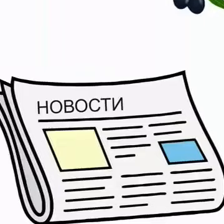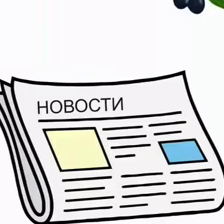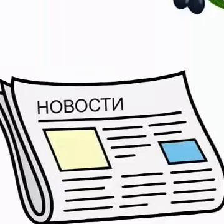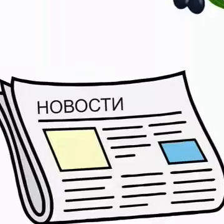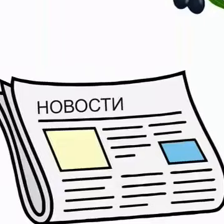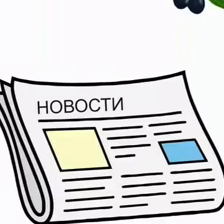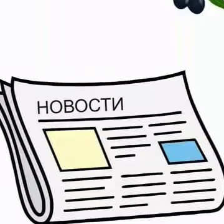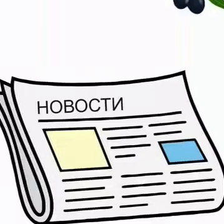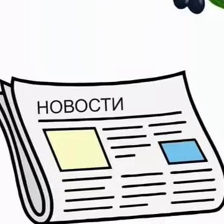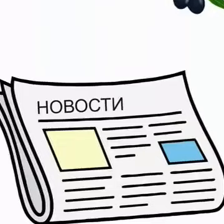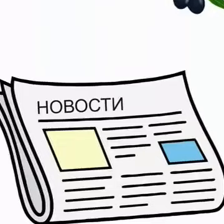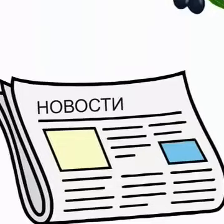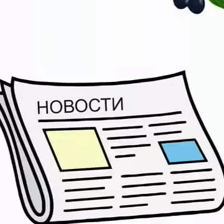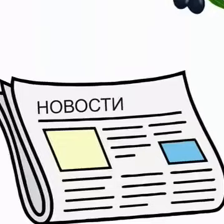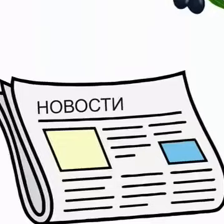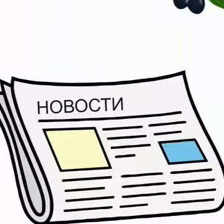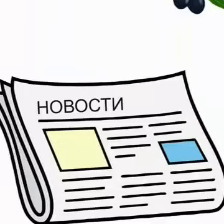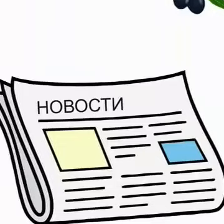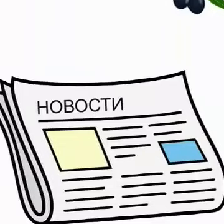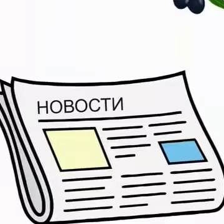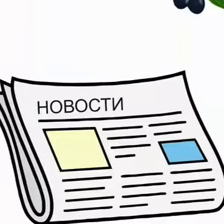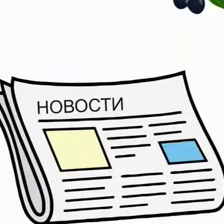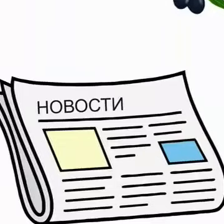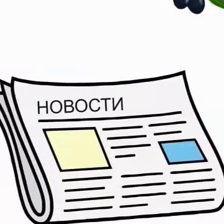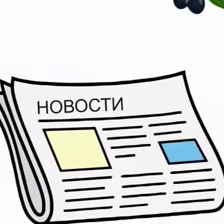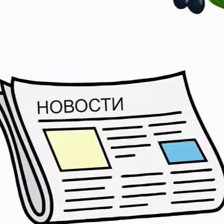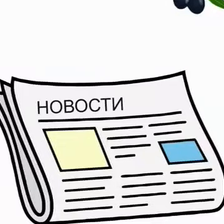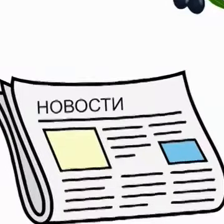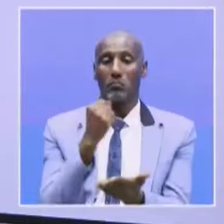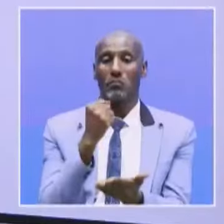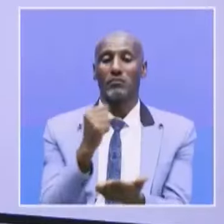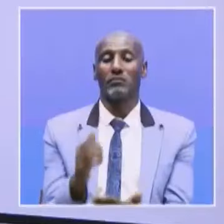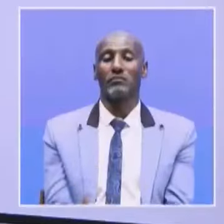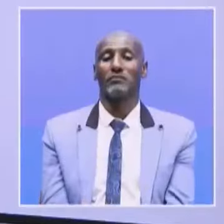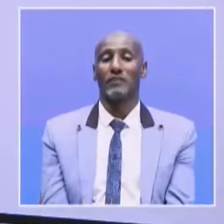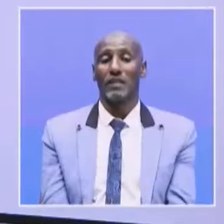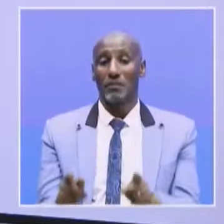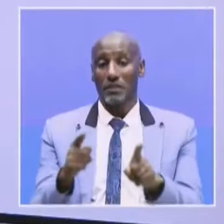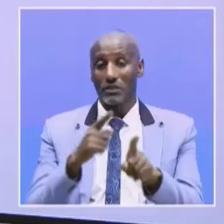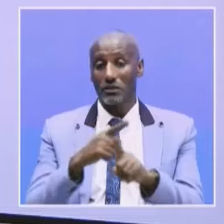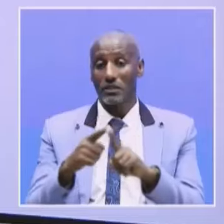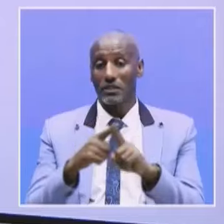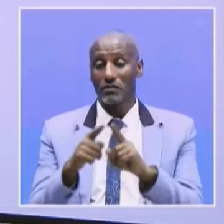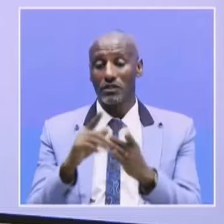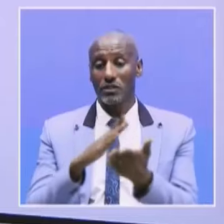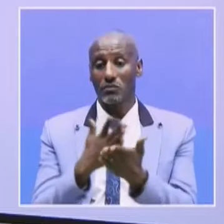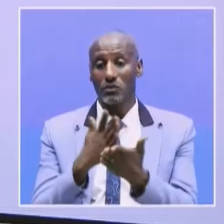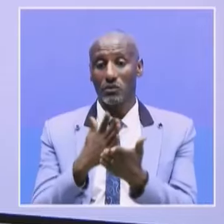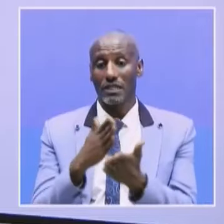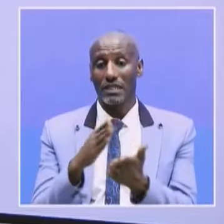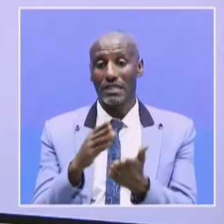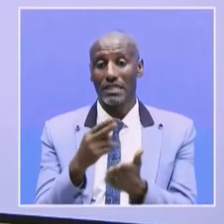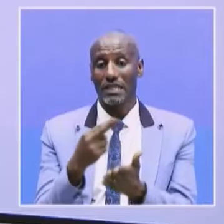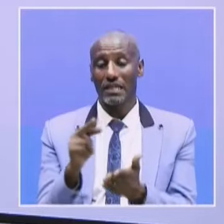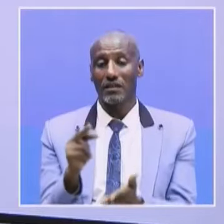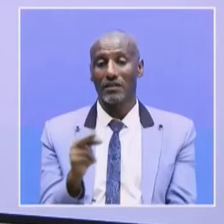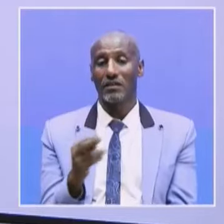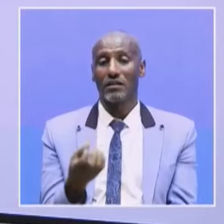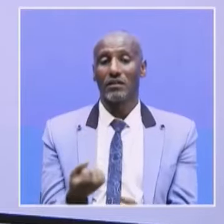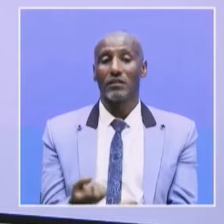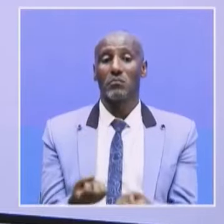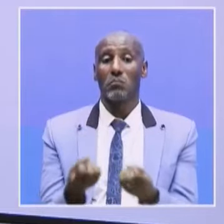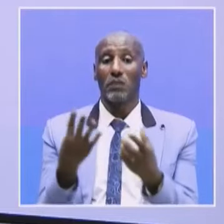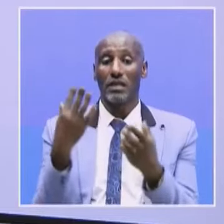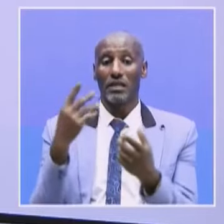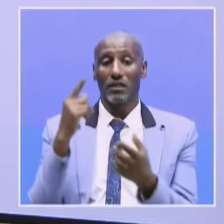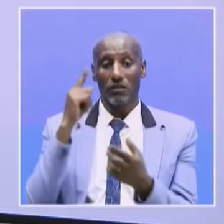any, let me show you how and what is the difference between them. When we come to many, we can use